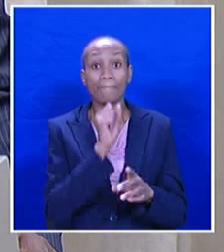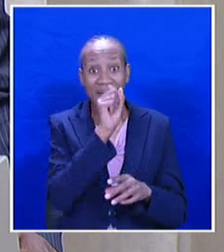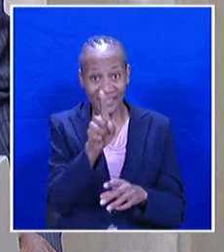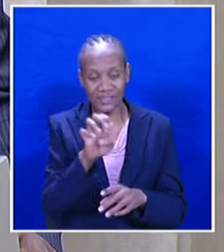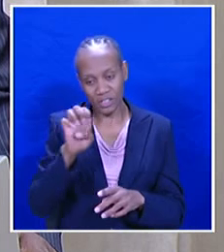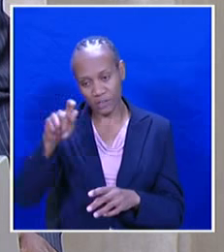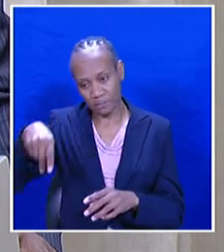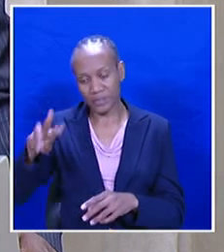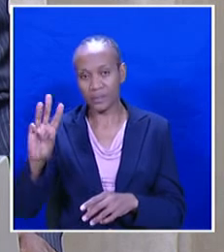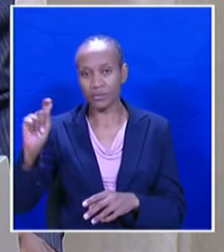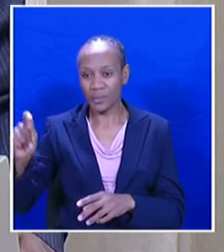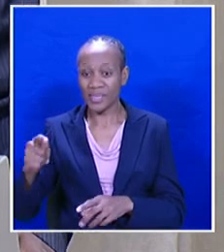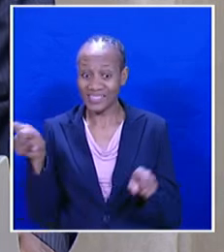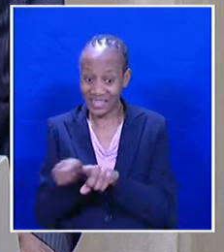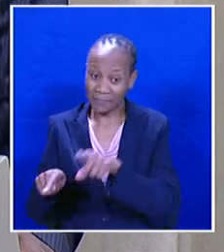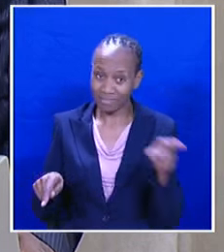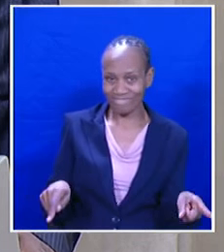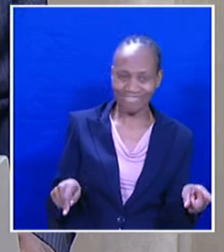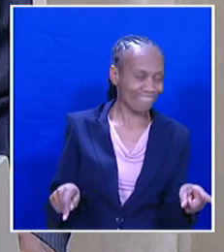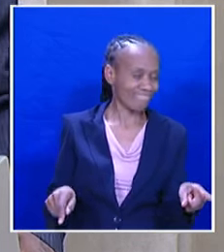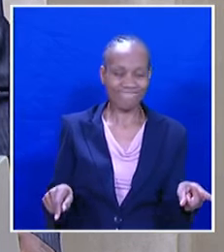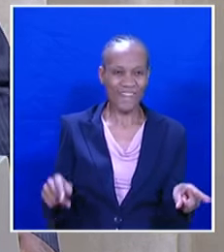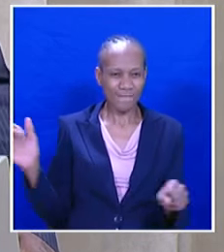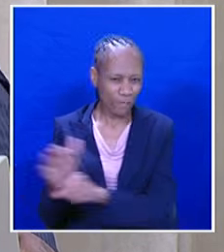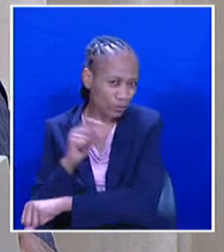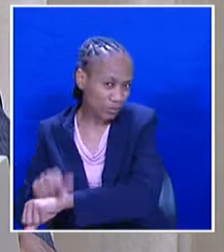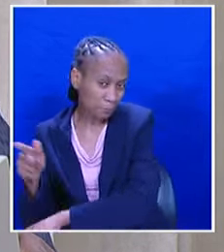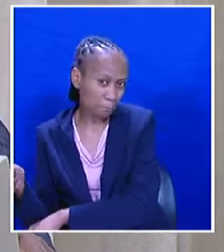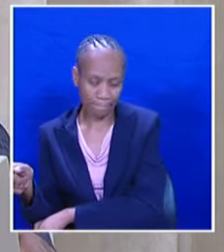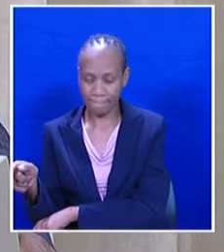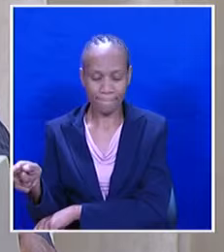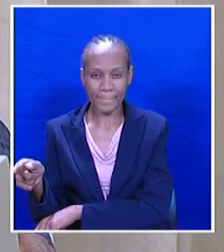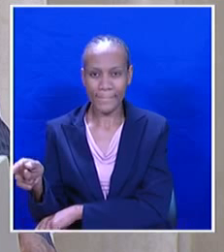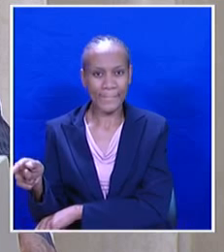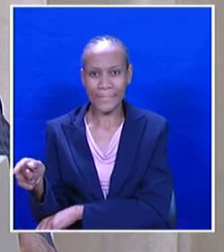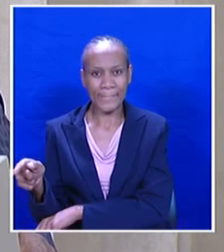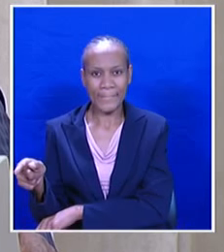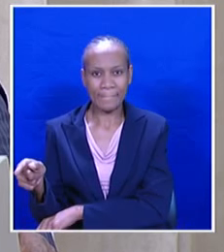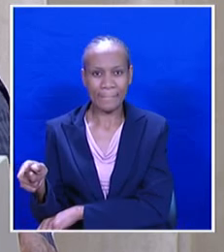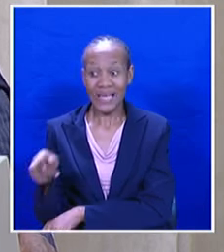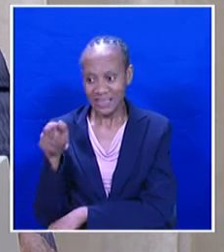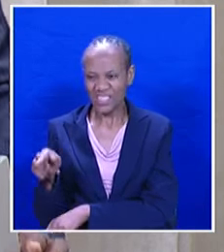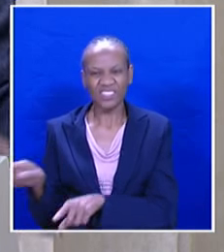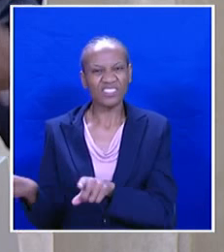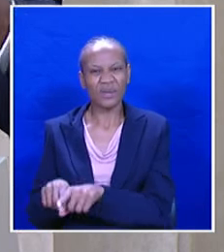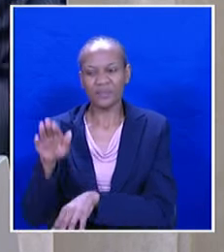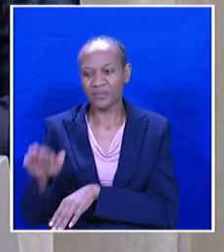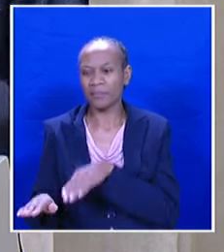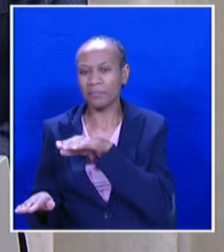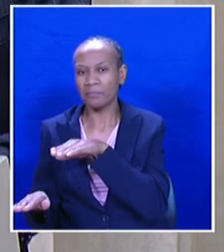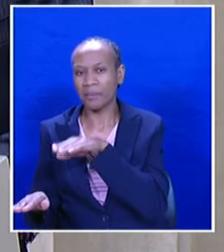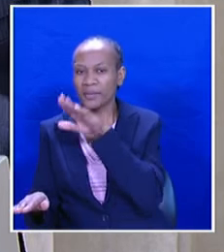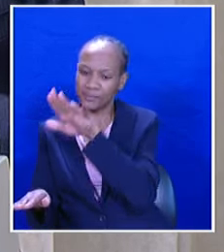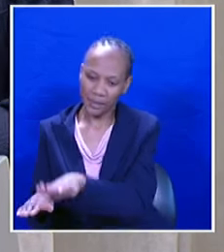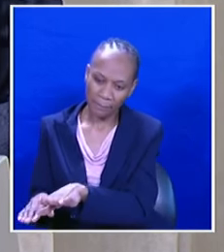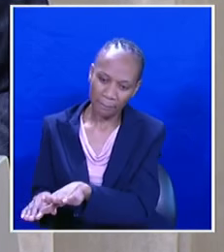jobs. We call them, or we should regard them as a stepping stone, as a good stepping stone, and that is